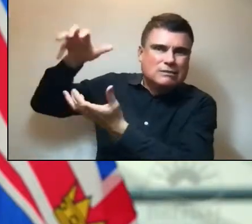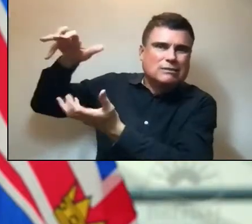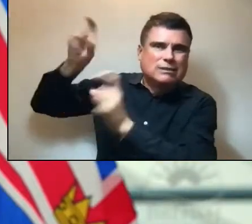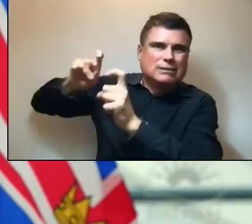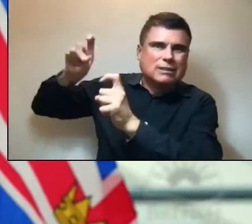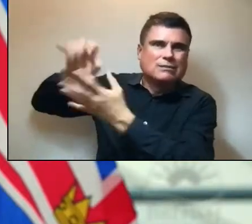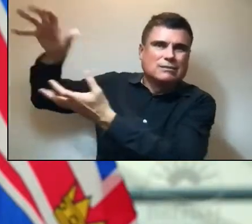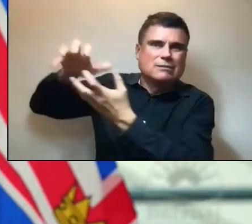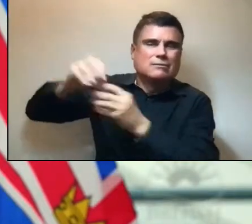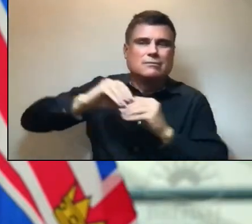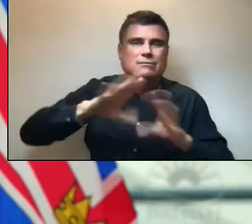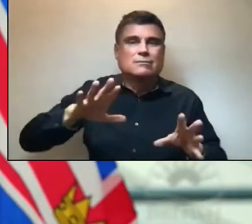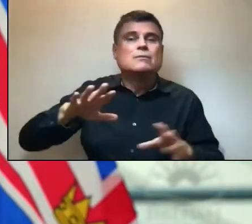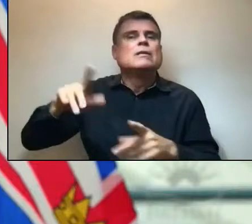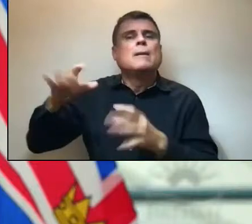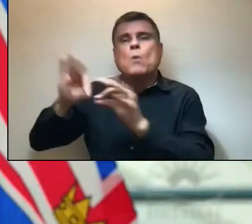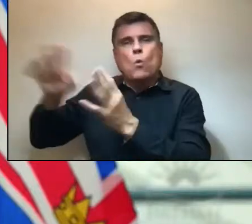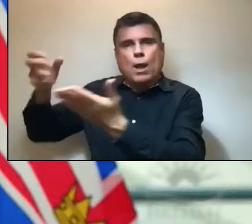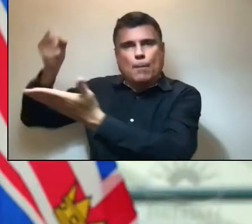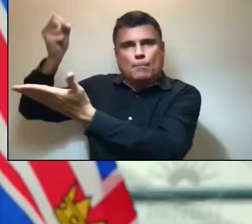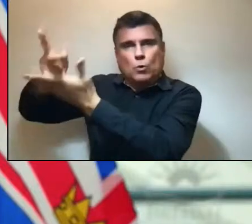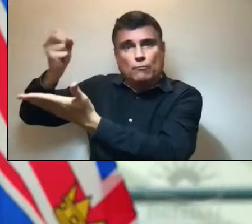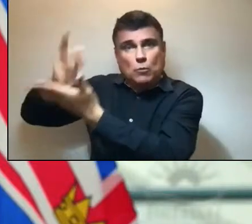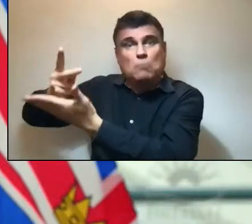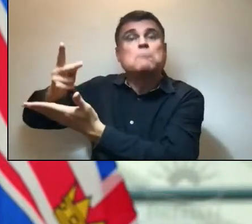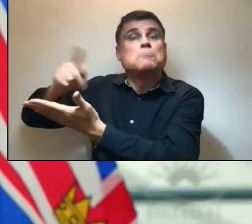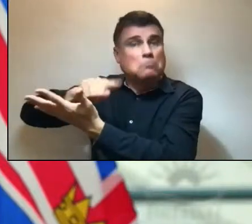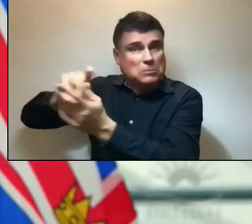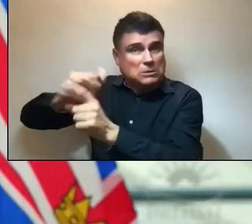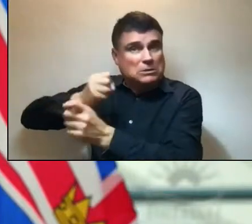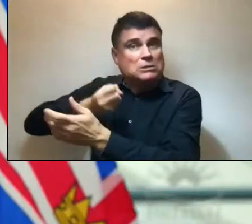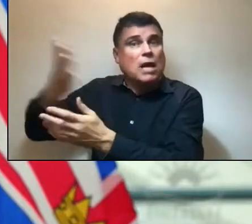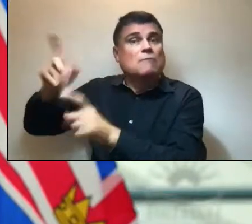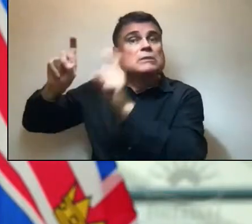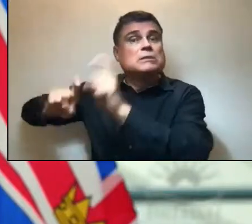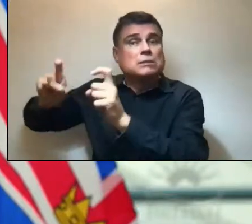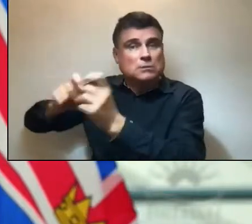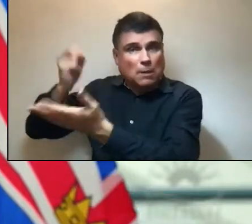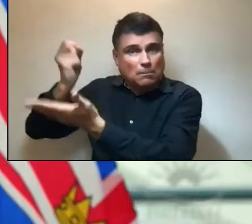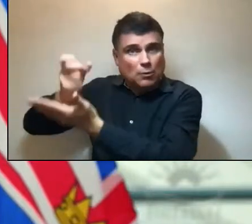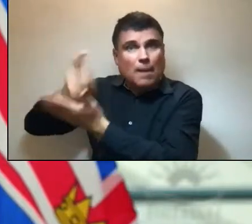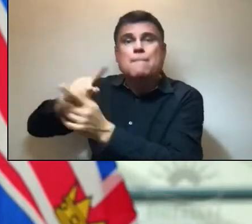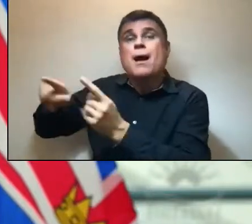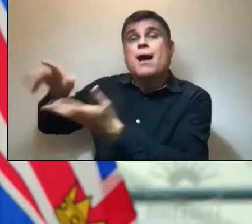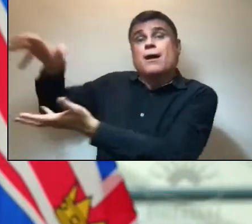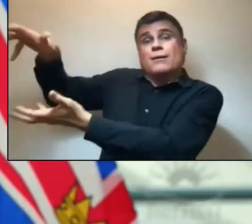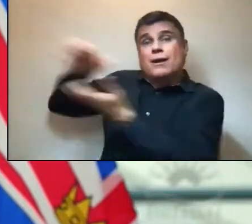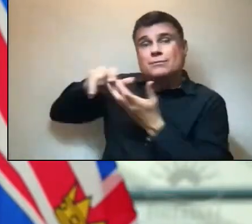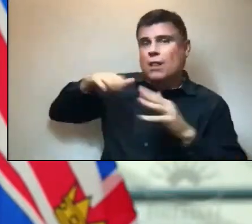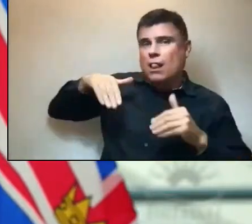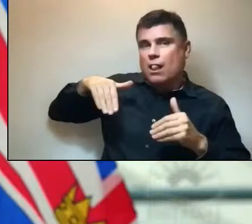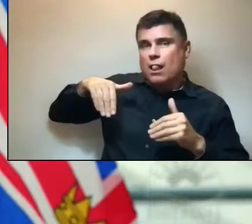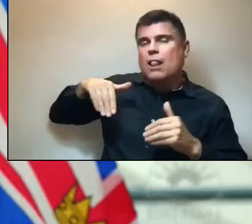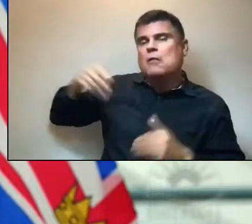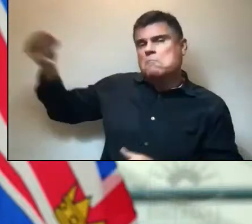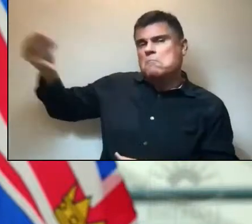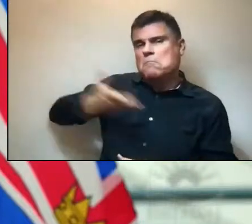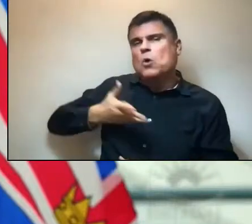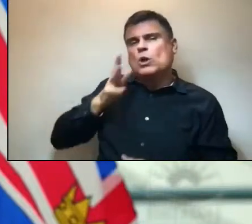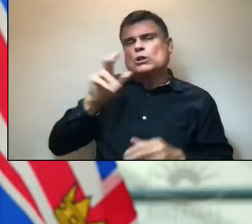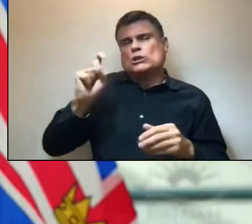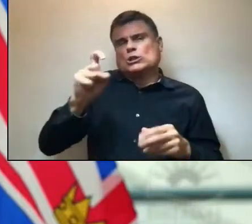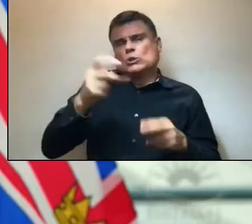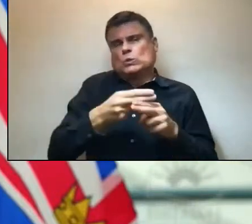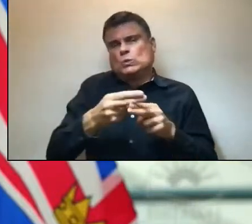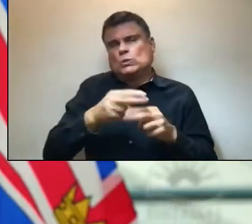and last we heard is it's likely to be early January. So that is one of the strategies that we have been